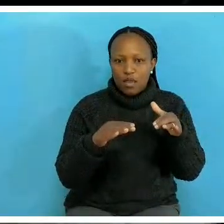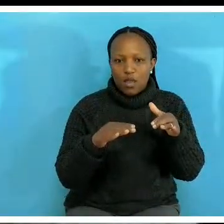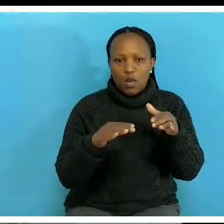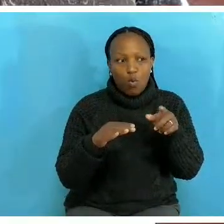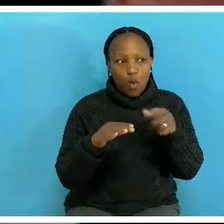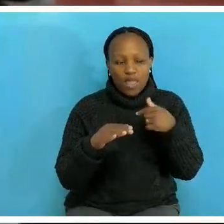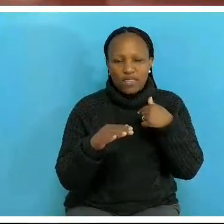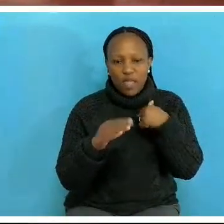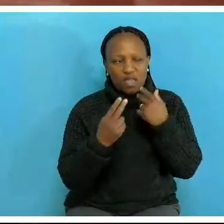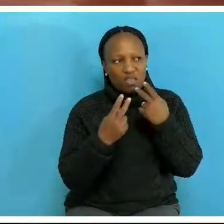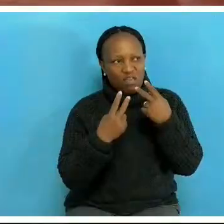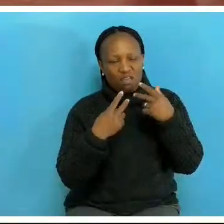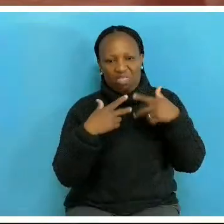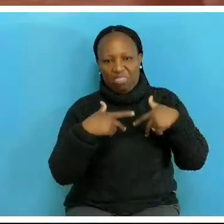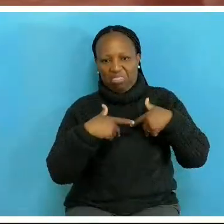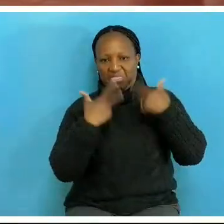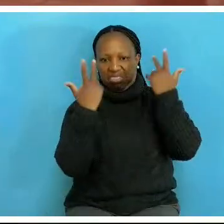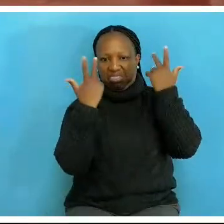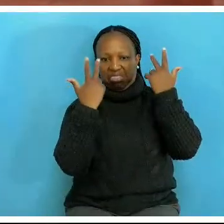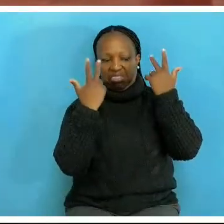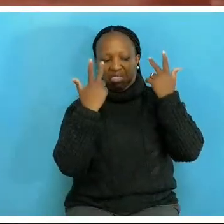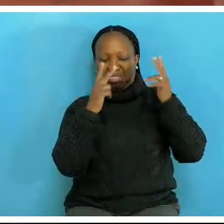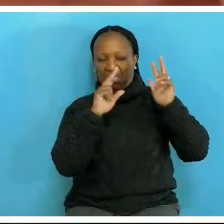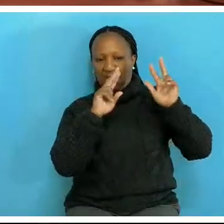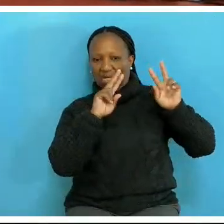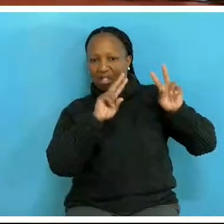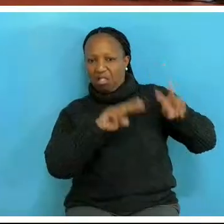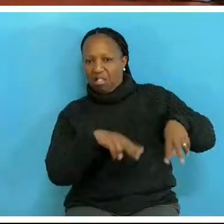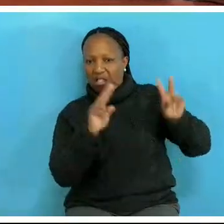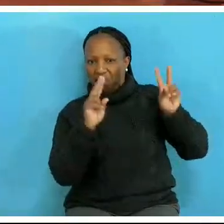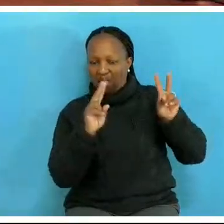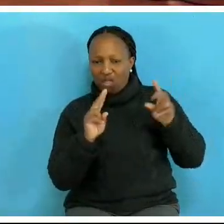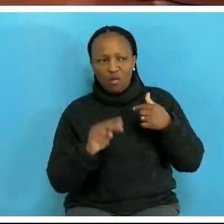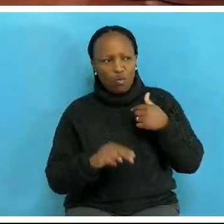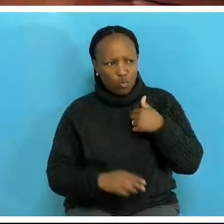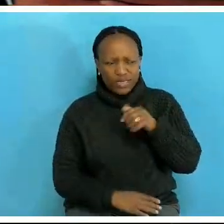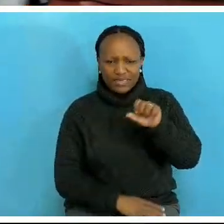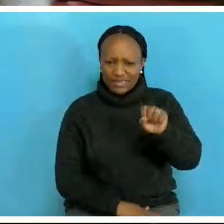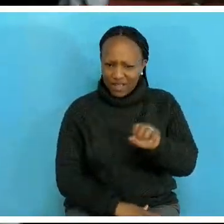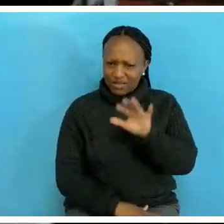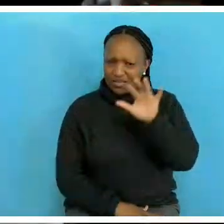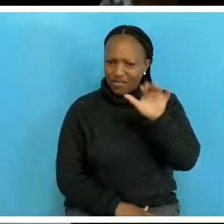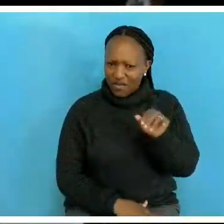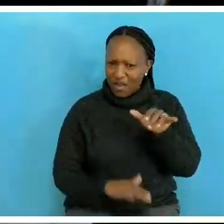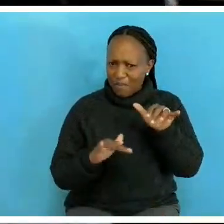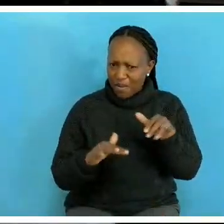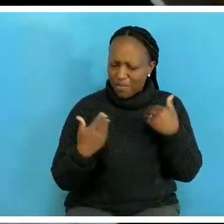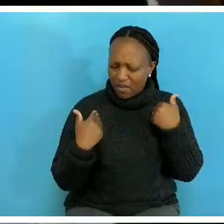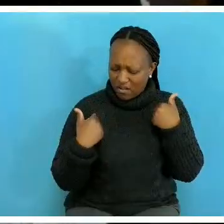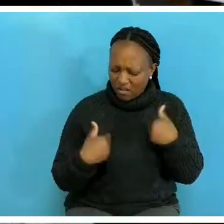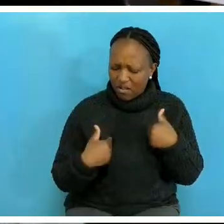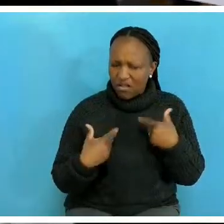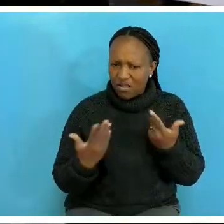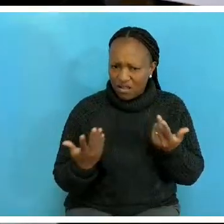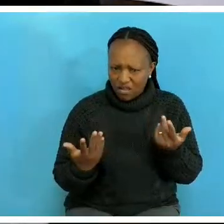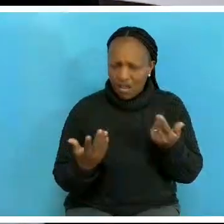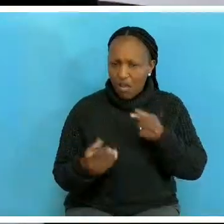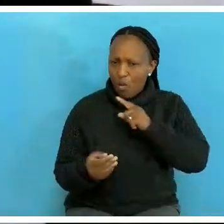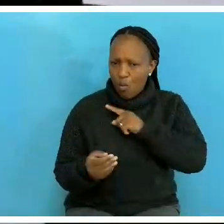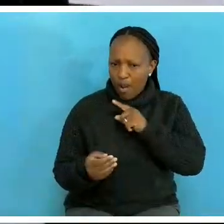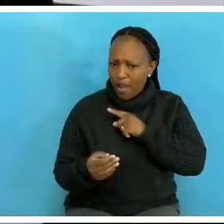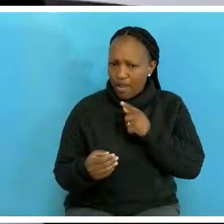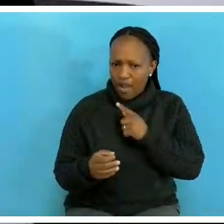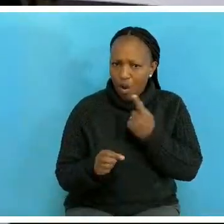marginalized. We're also South Africans. Why do we not get, why do we always